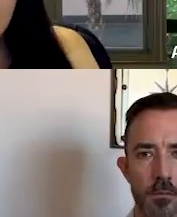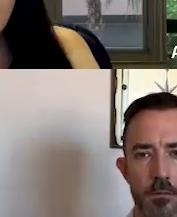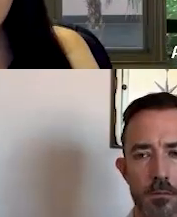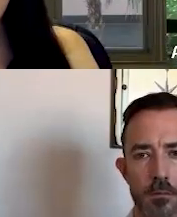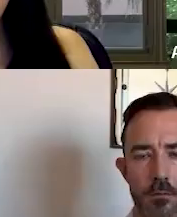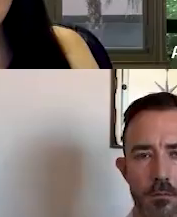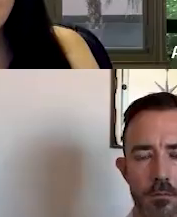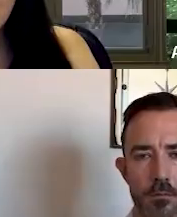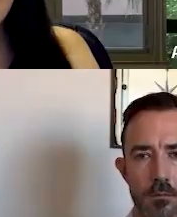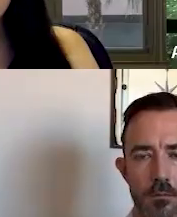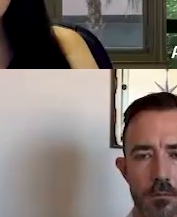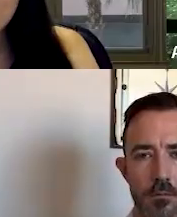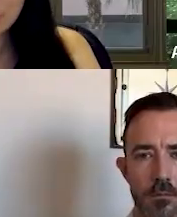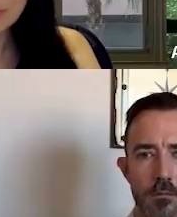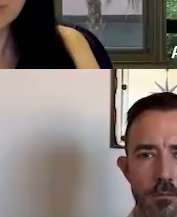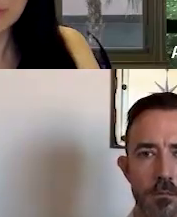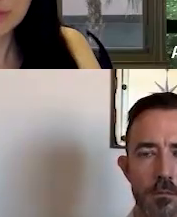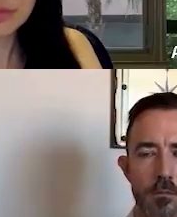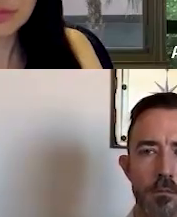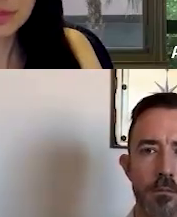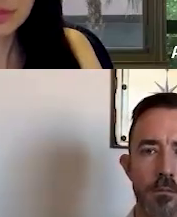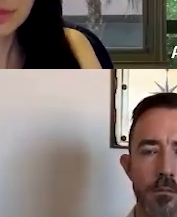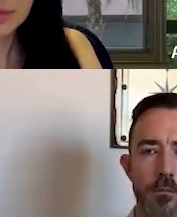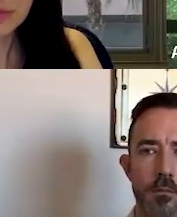harm. So that's my answer.